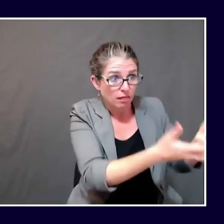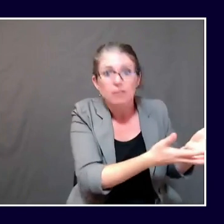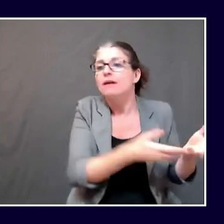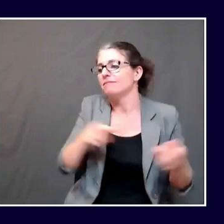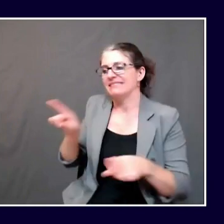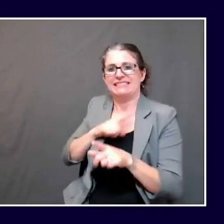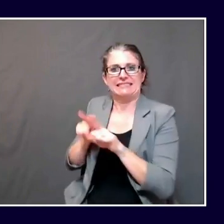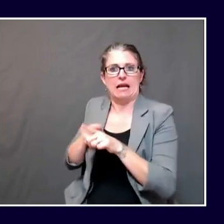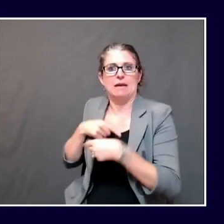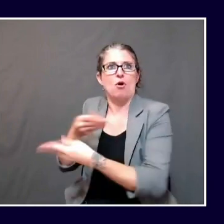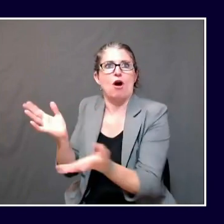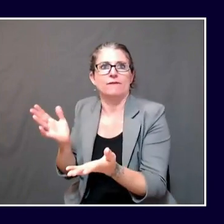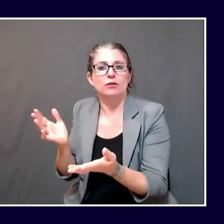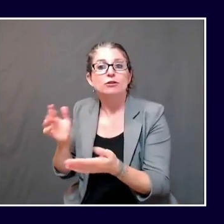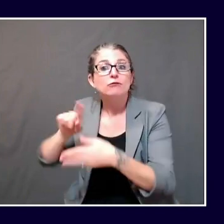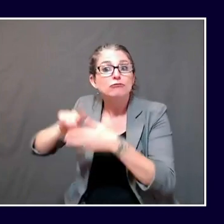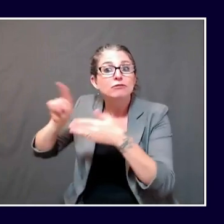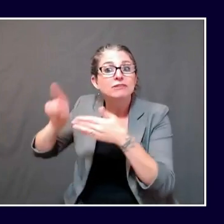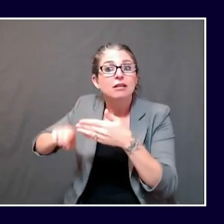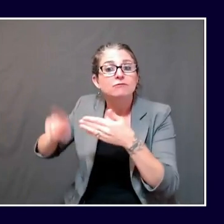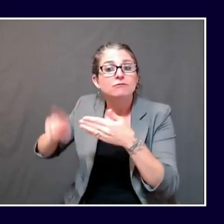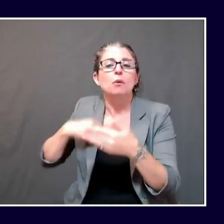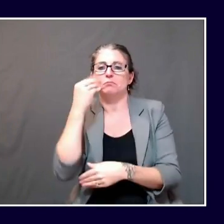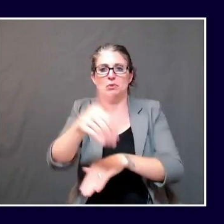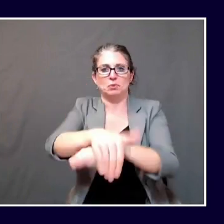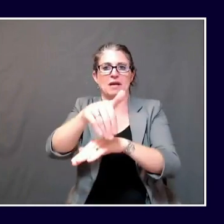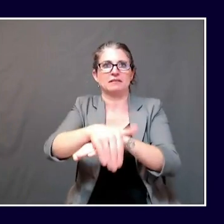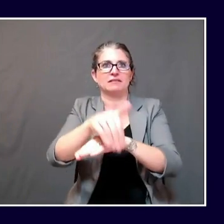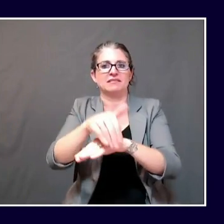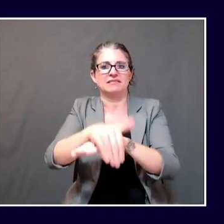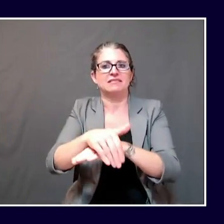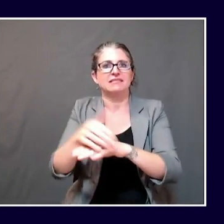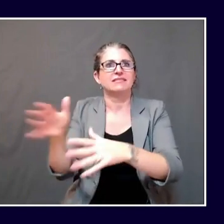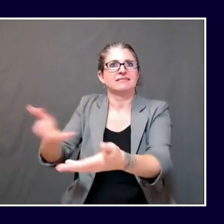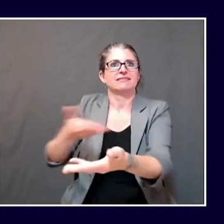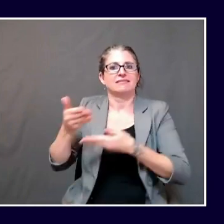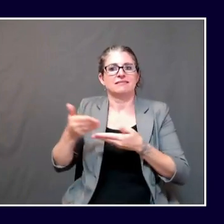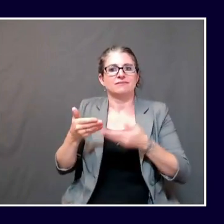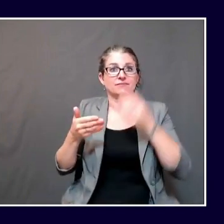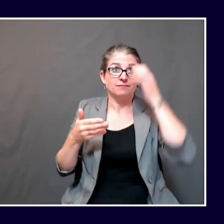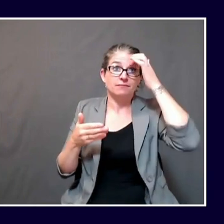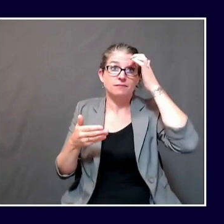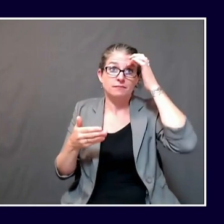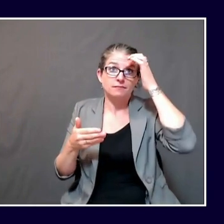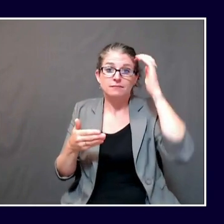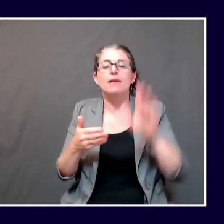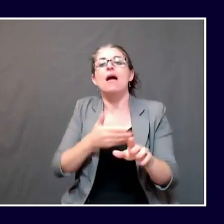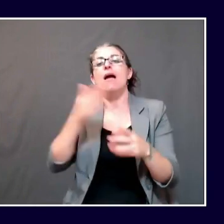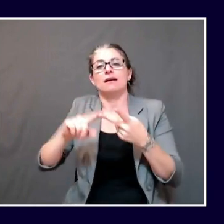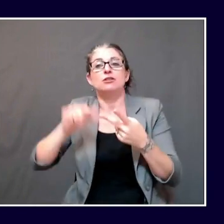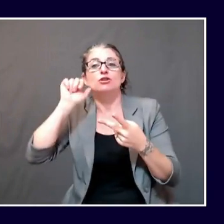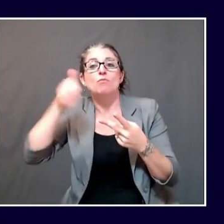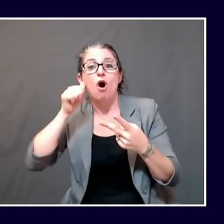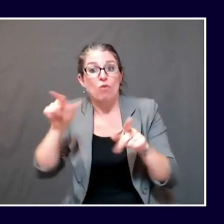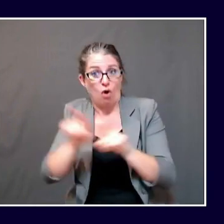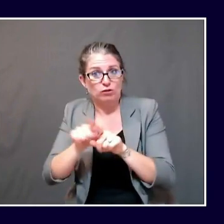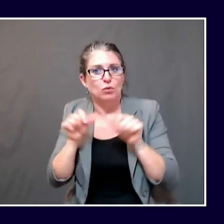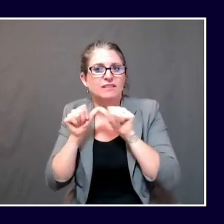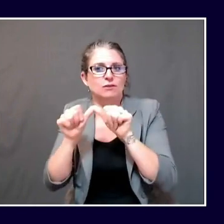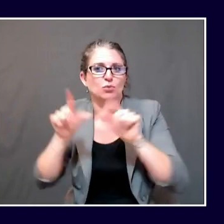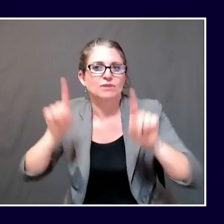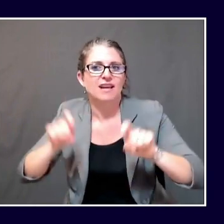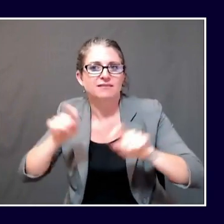periods. One is this evening, and then the other is on Saturday morning. If you have questions on how to access that